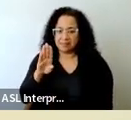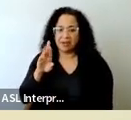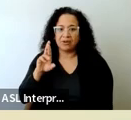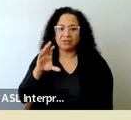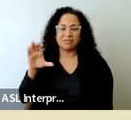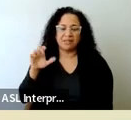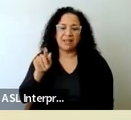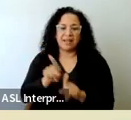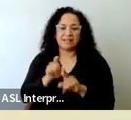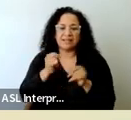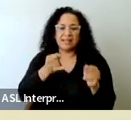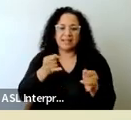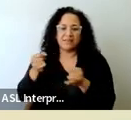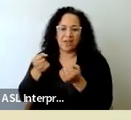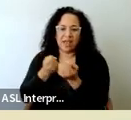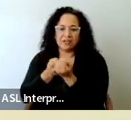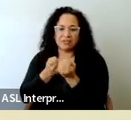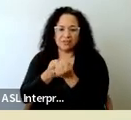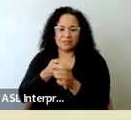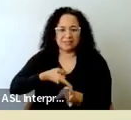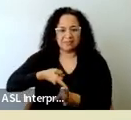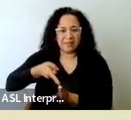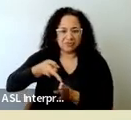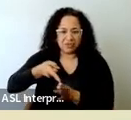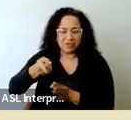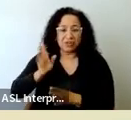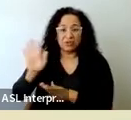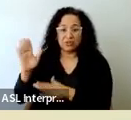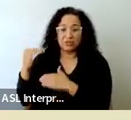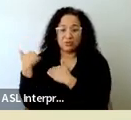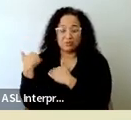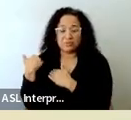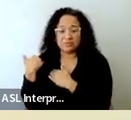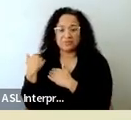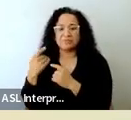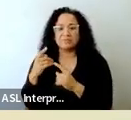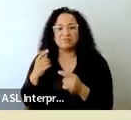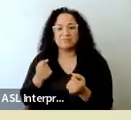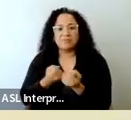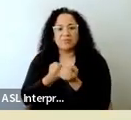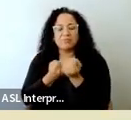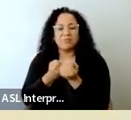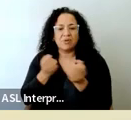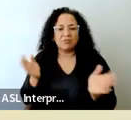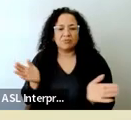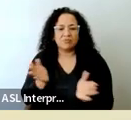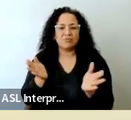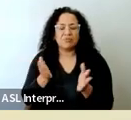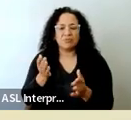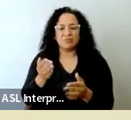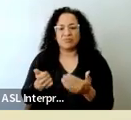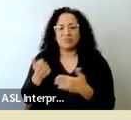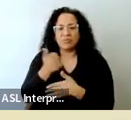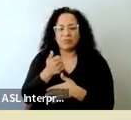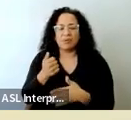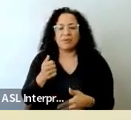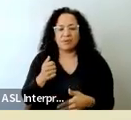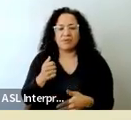advocate specialist. Part of his responsibilities include promoting the primary advisory